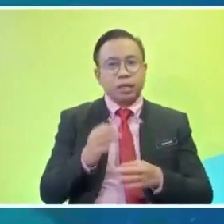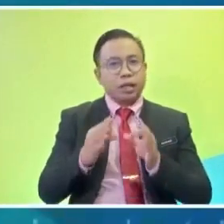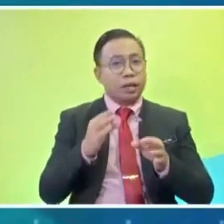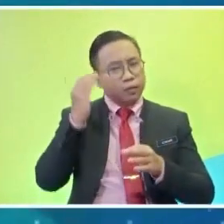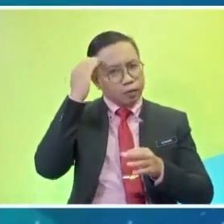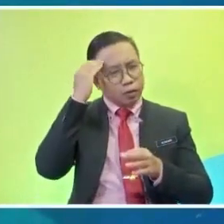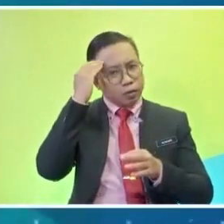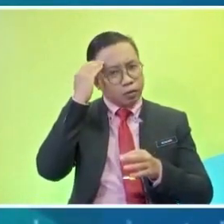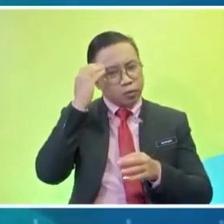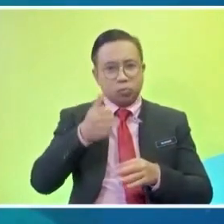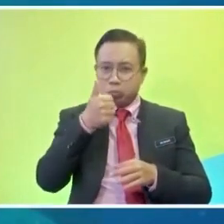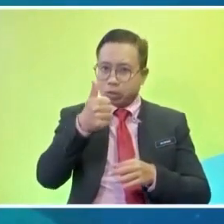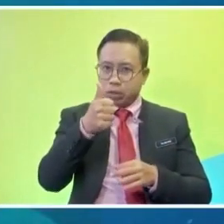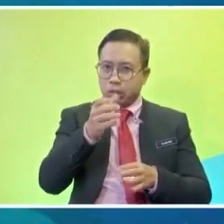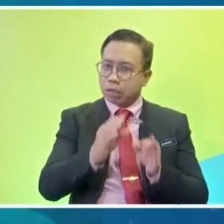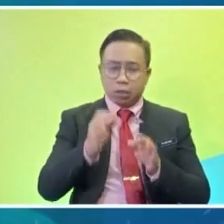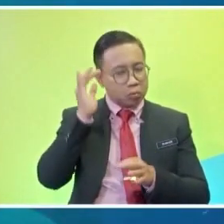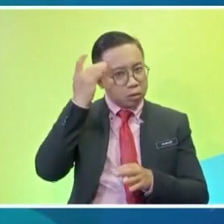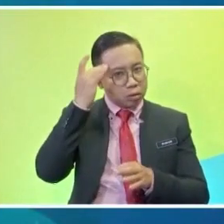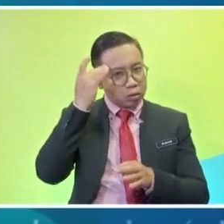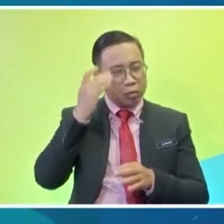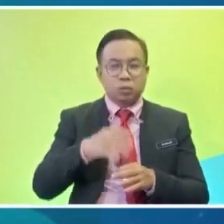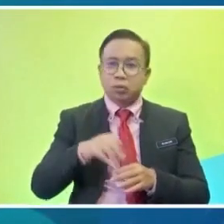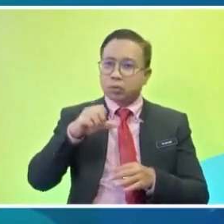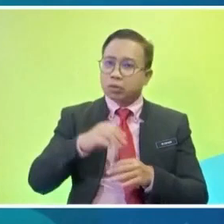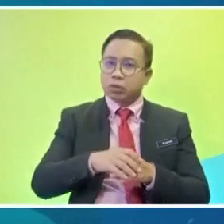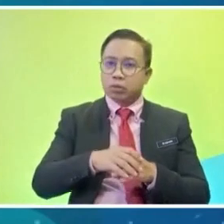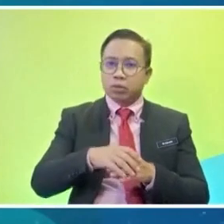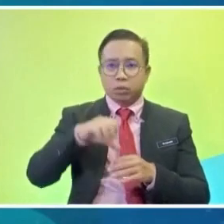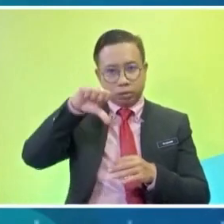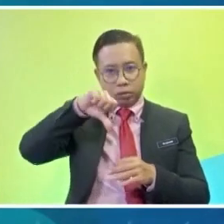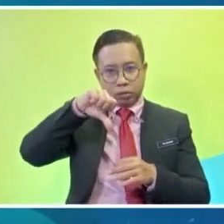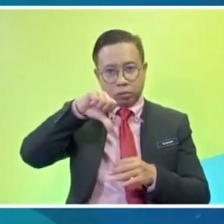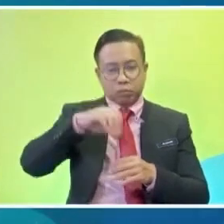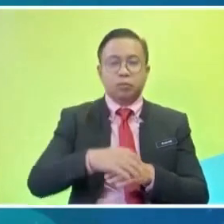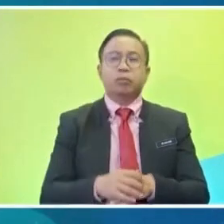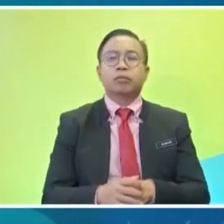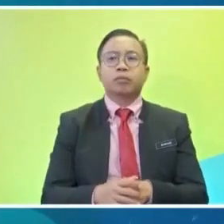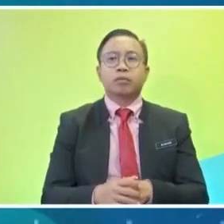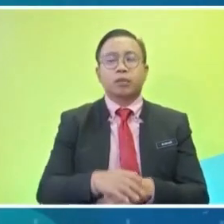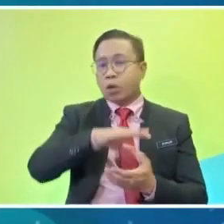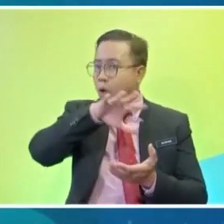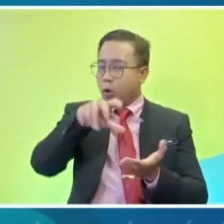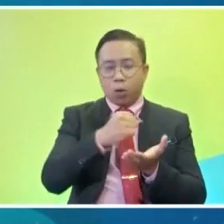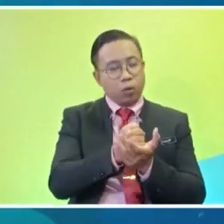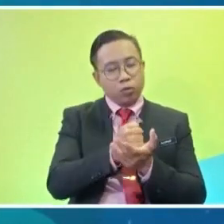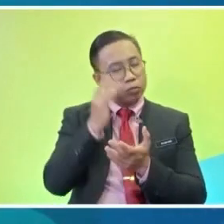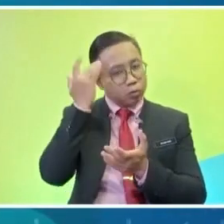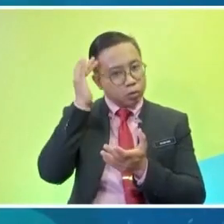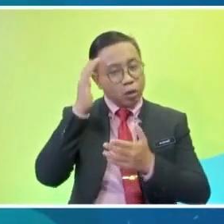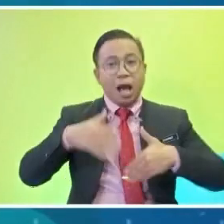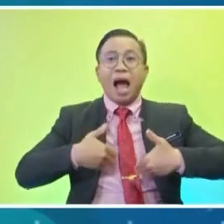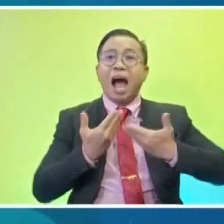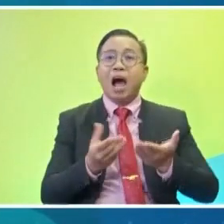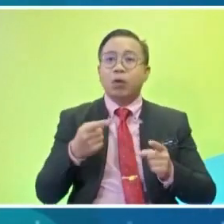don't know, give me a thumbs down. Let's see. Do you know how pasta is made? Is it a yes or is it a no? Okay, so all of you do not know. Okay,